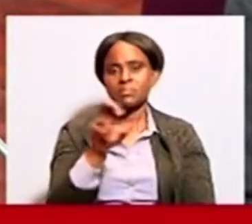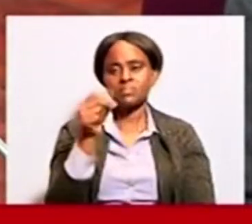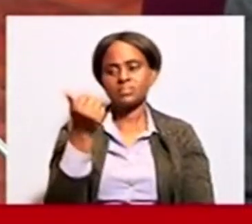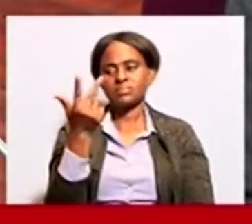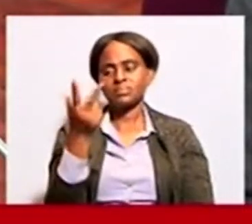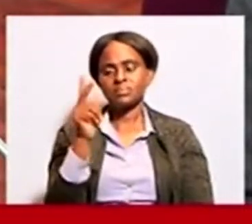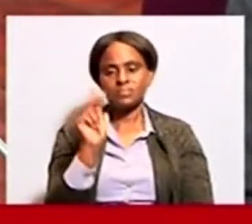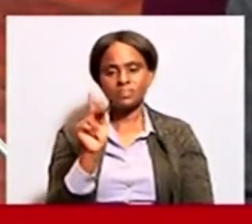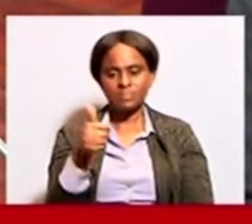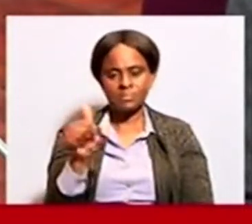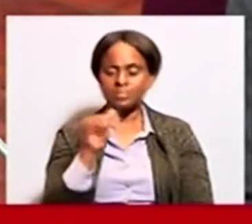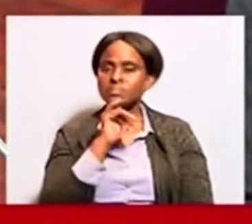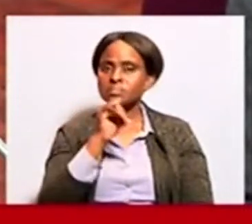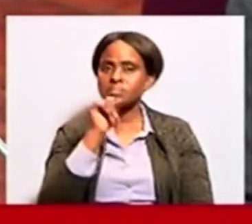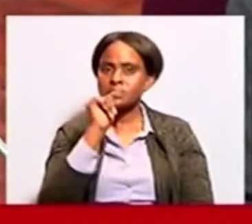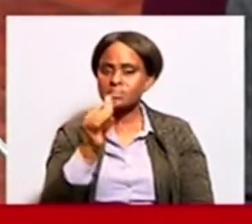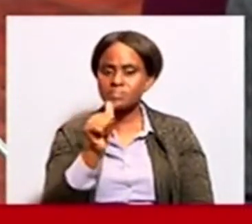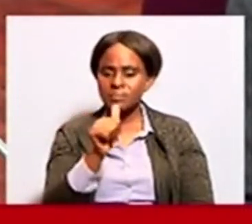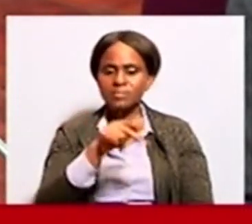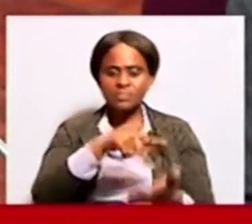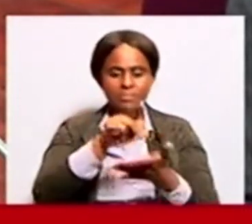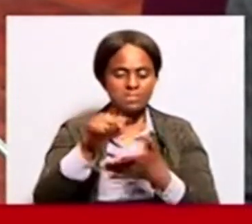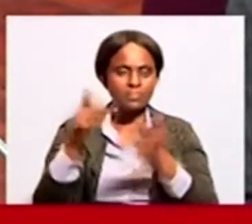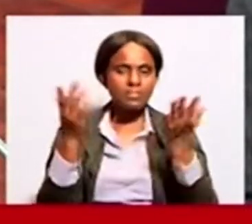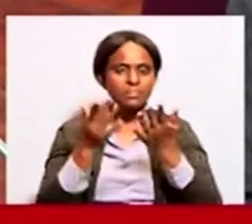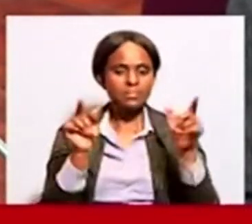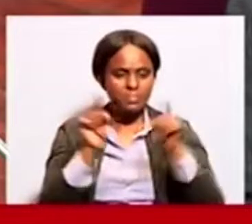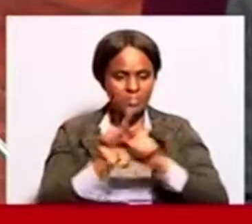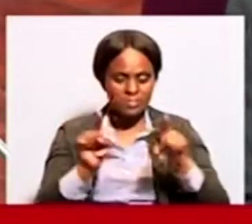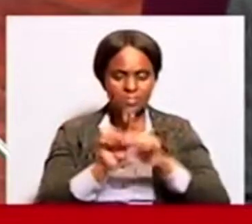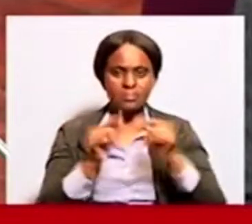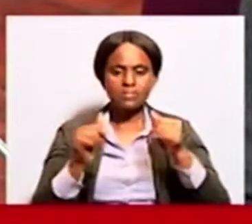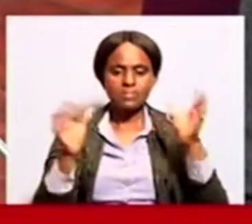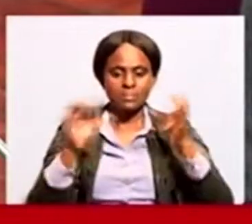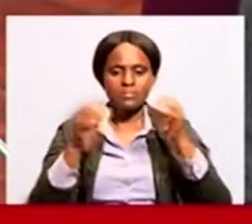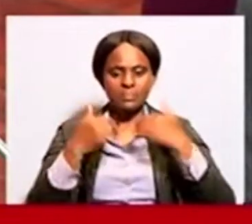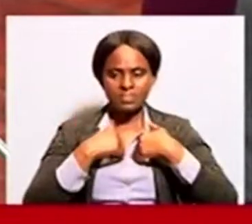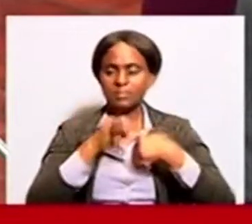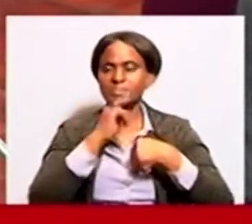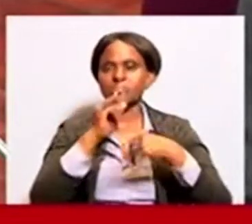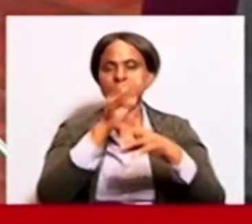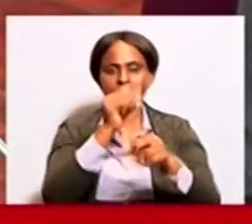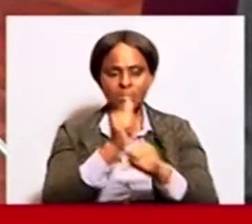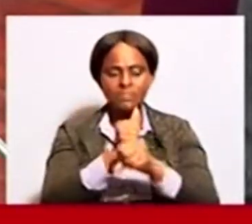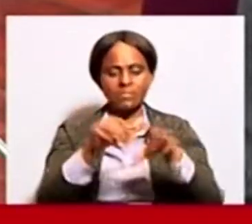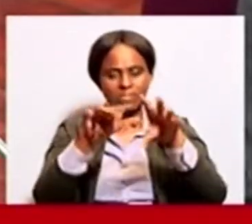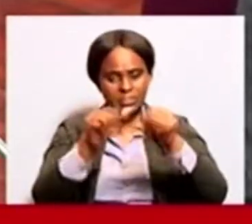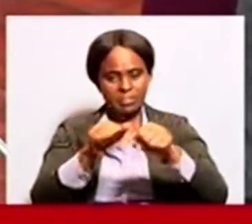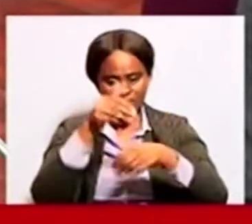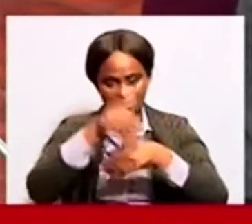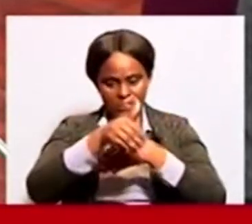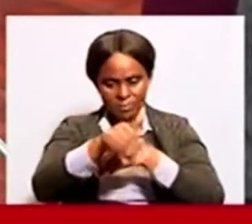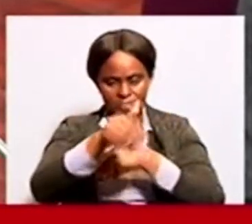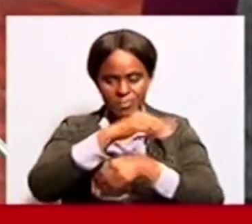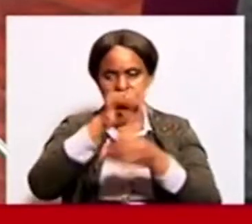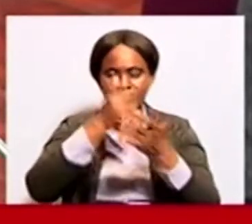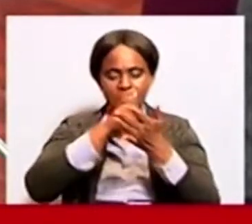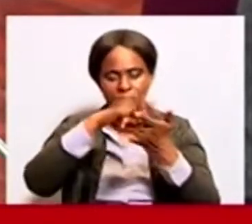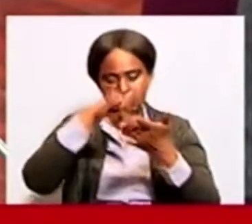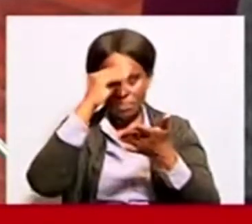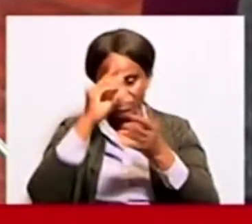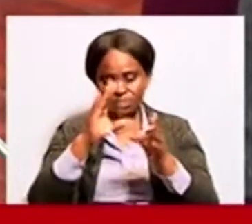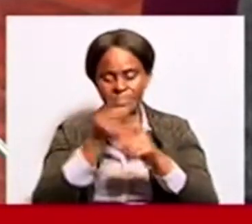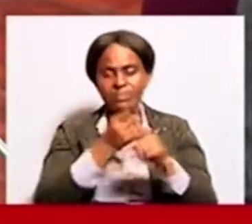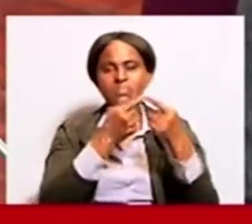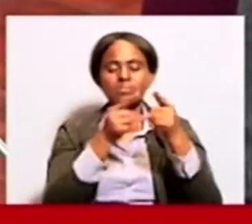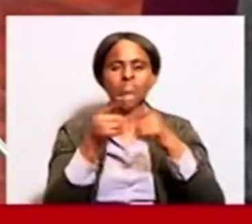2,387,213 kwacha had not yet been paid for, as the Council had not received confirmation of enrollment of learners from various